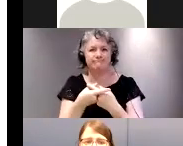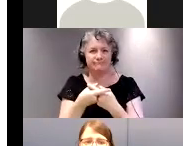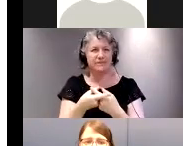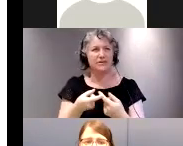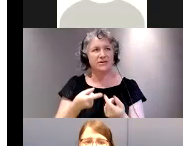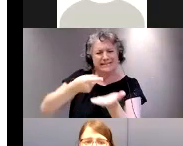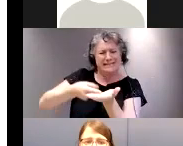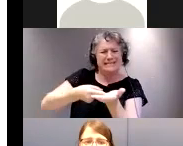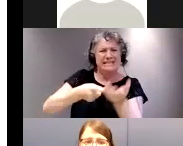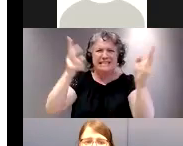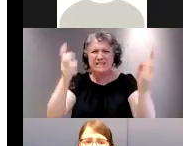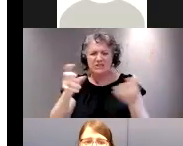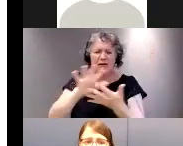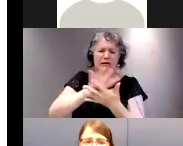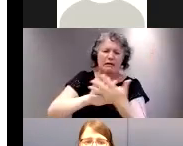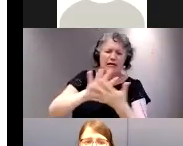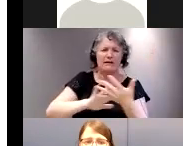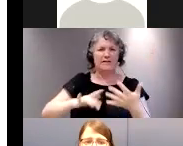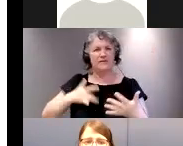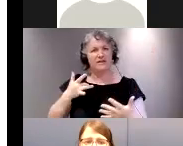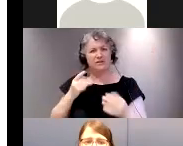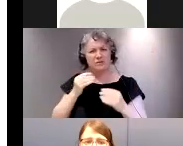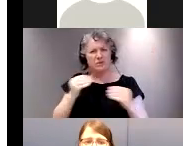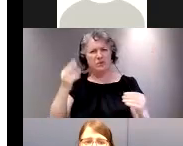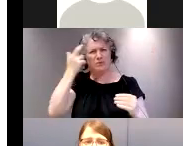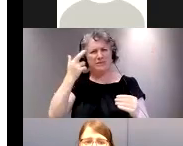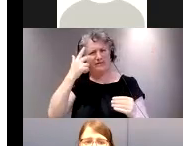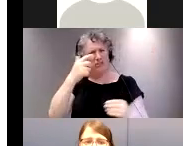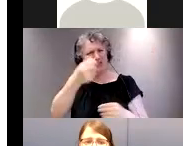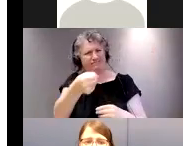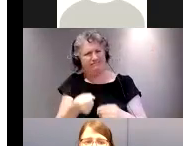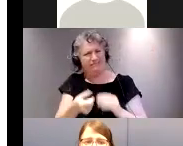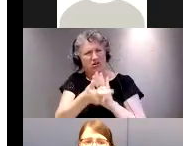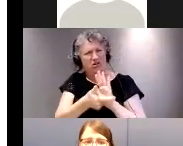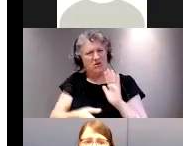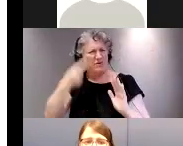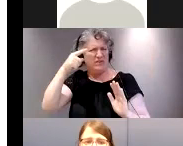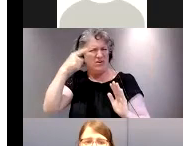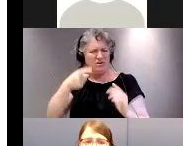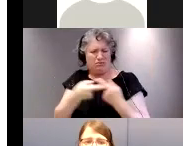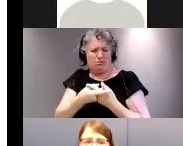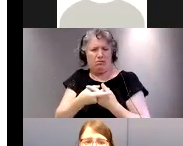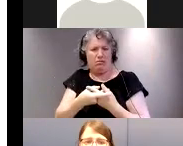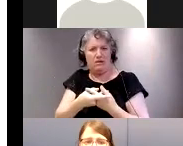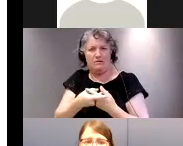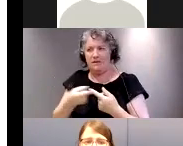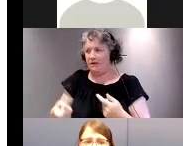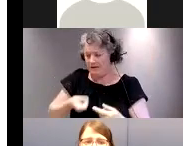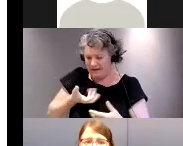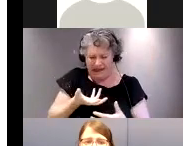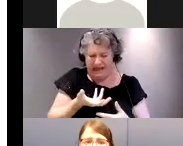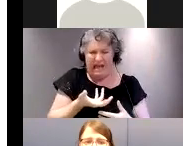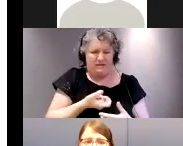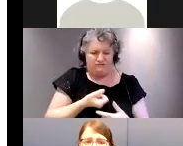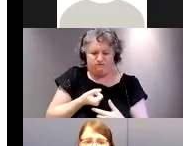no, you know, you would think there's no inherent reason to bring in a lawyer for some of these things because there's nowhere really they can take it. The decisions